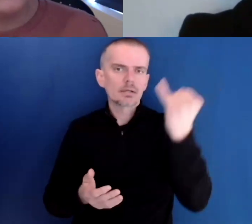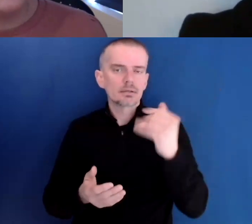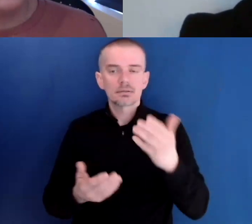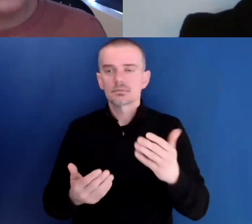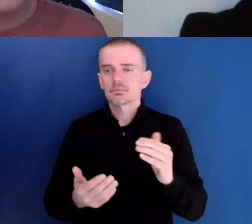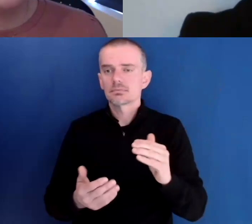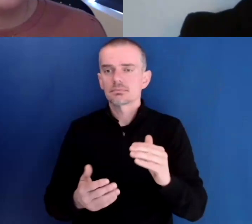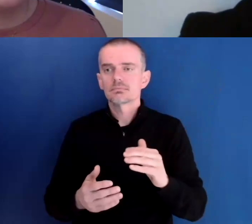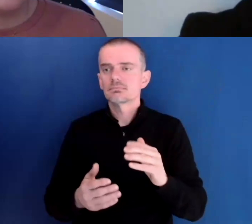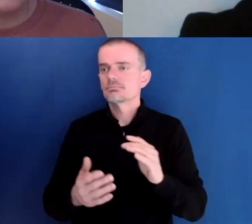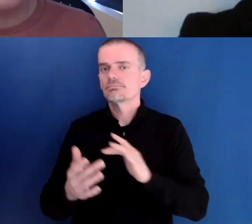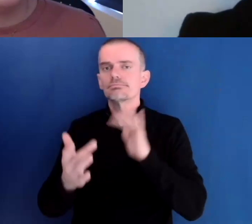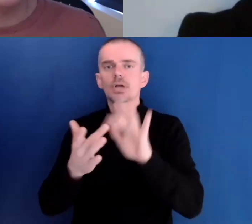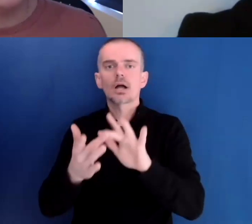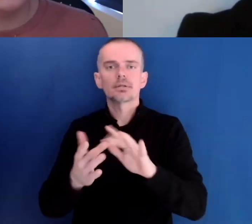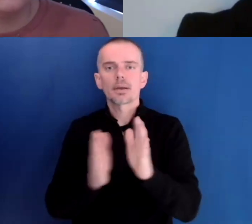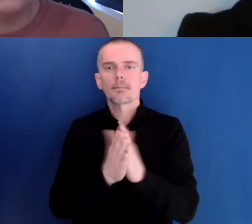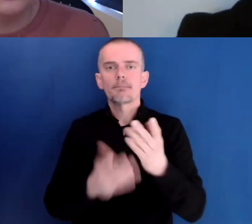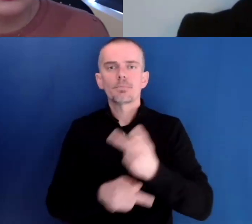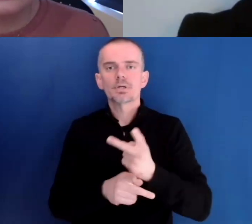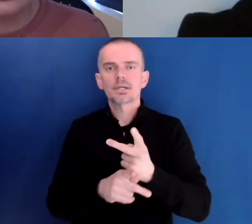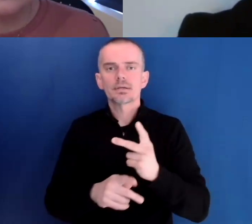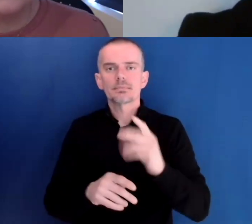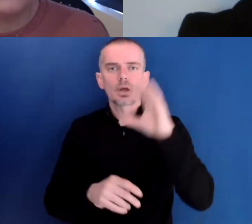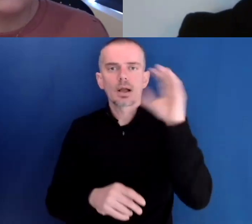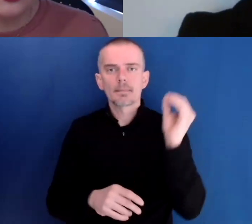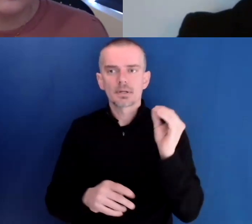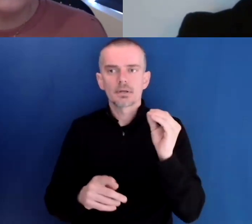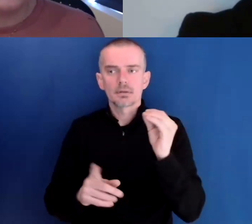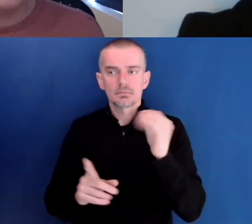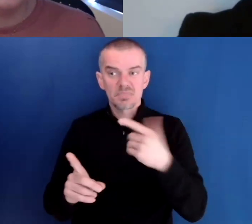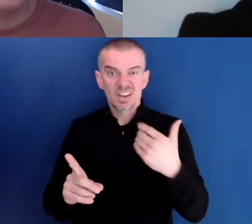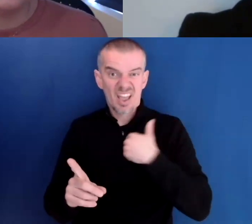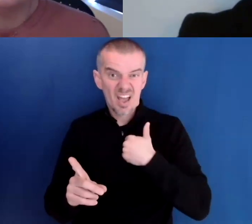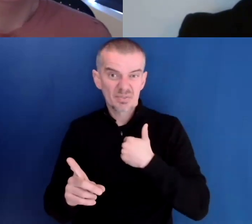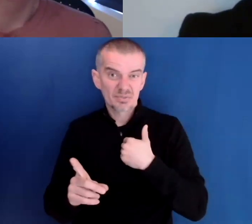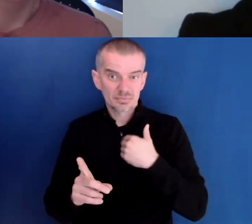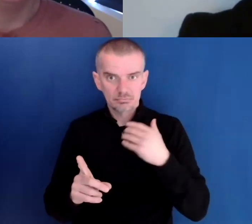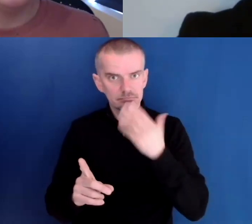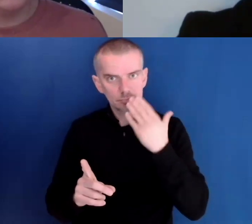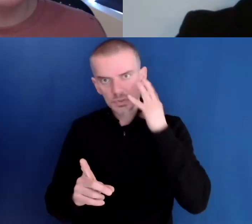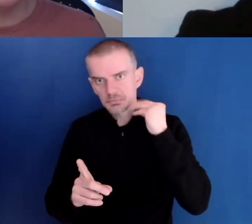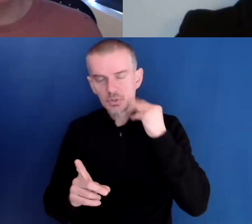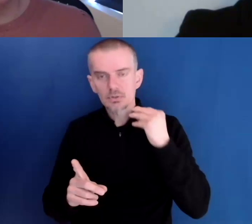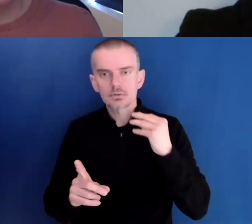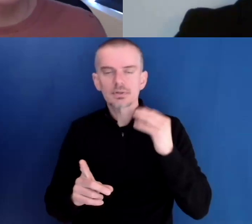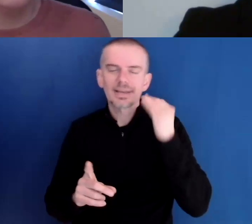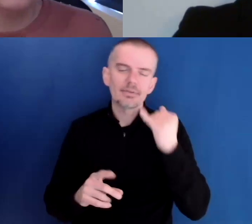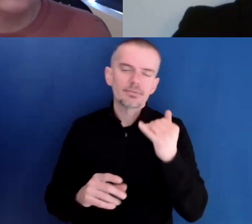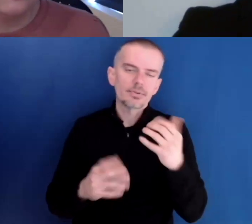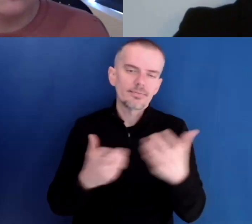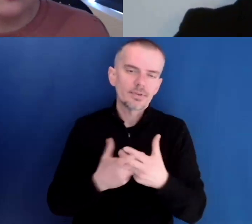out to a bookkeeping firm that has the experience you need. If that's within your budget, depending on your